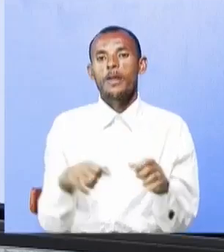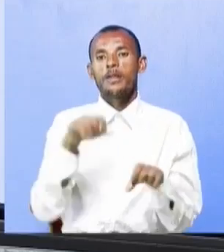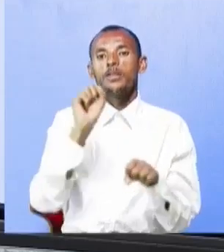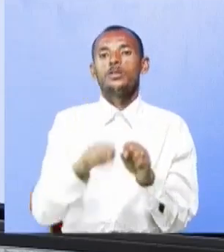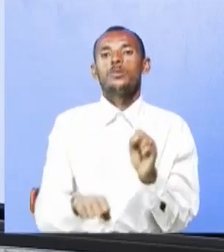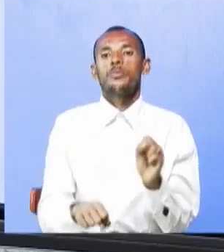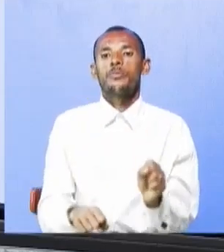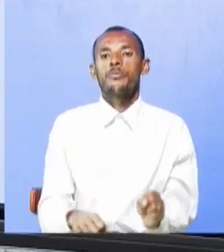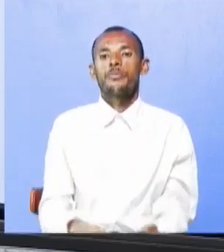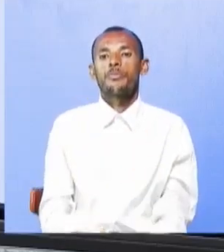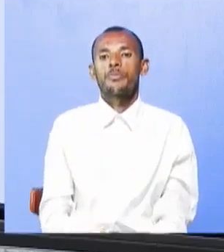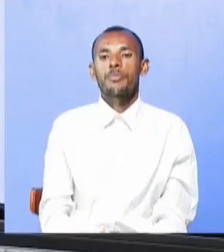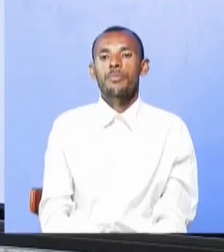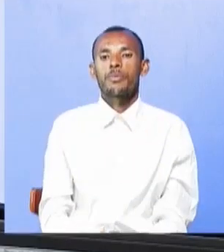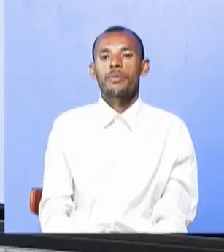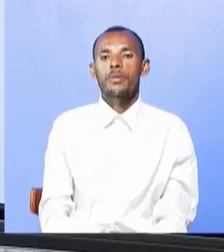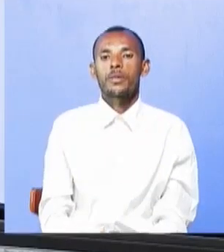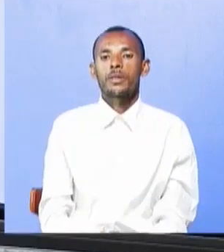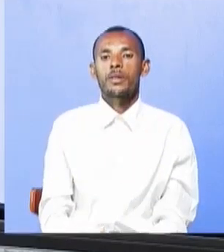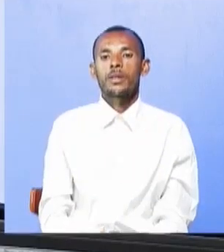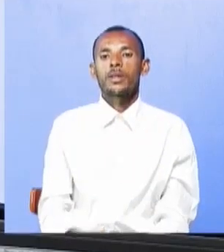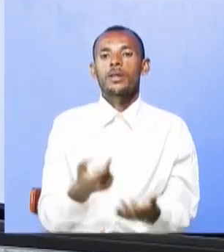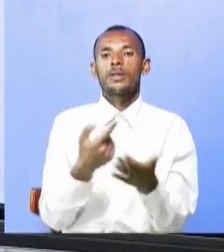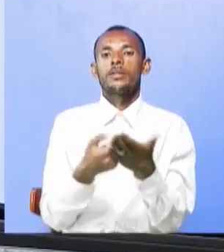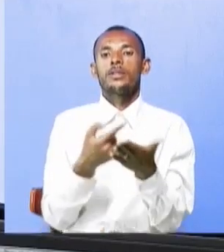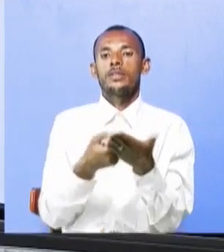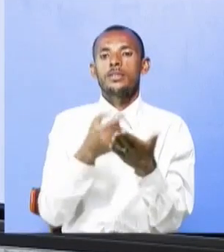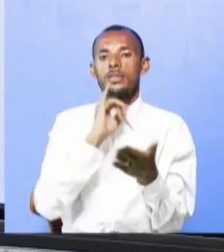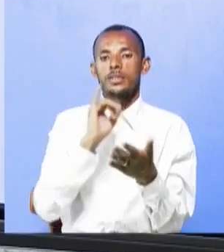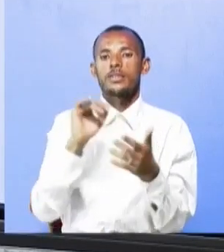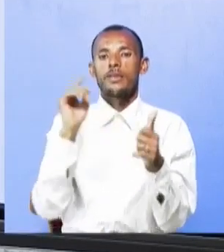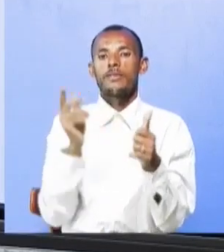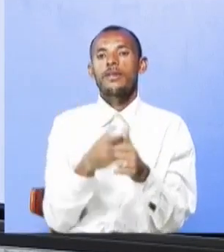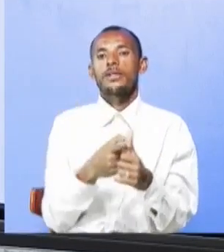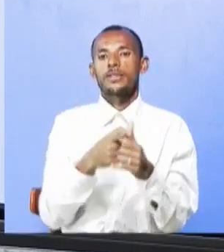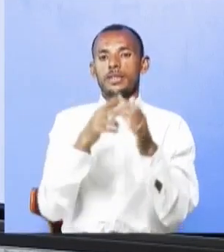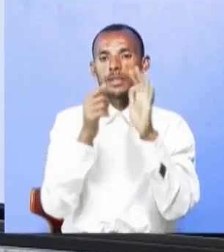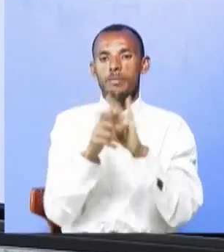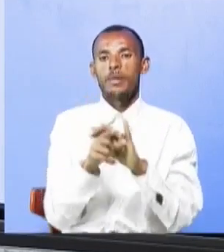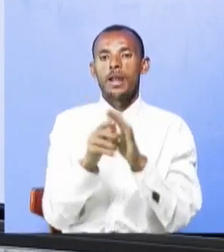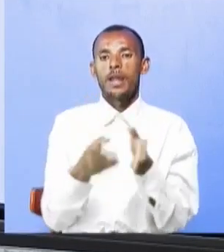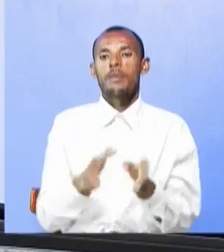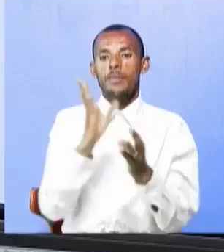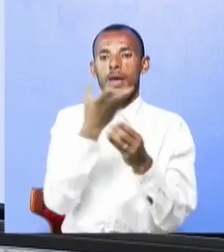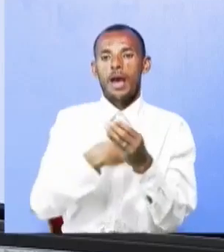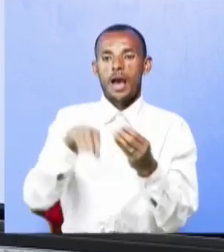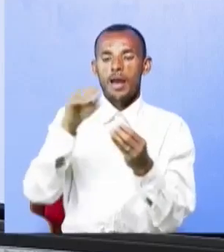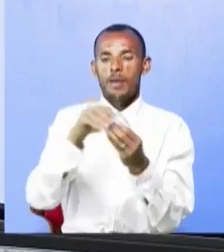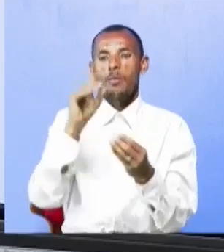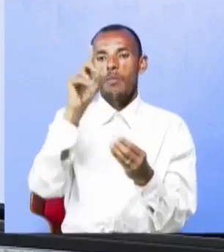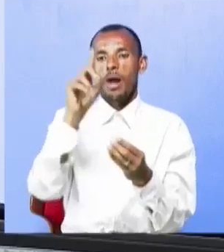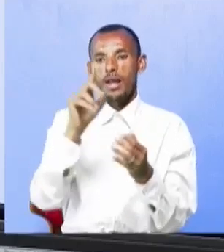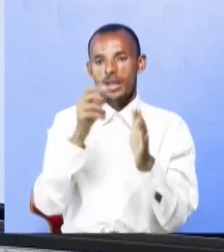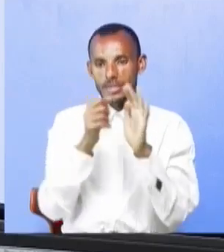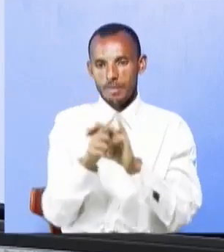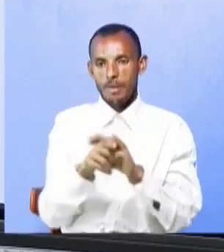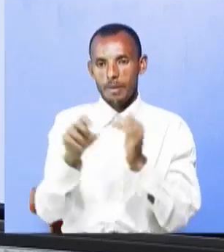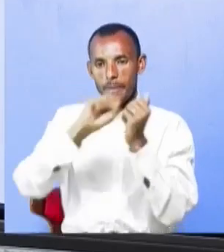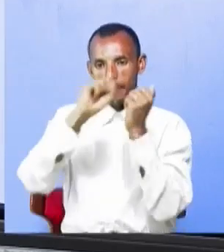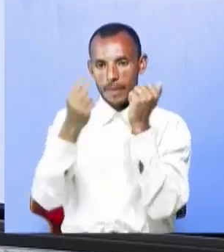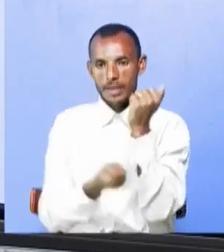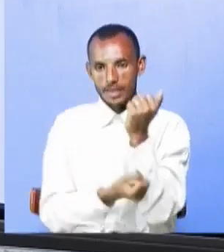so this is the first example. Let me add one more example regarding method 2.